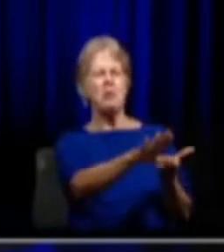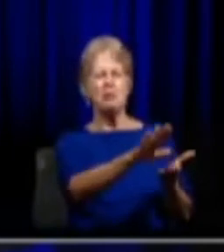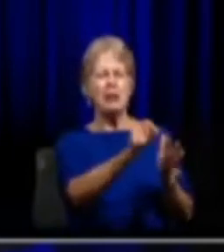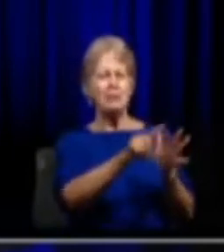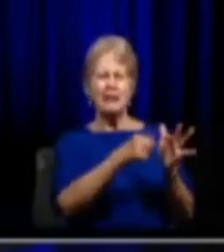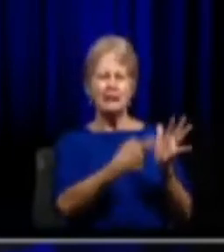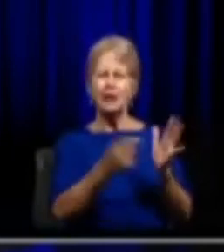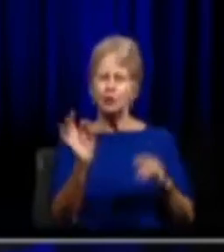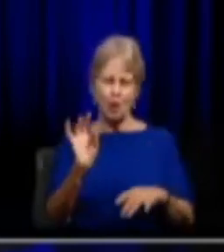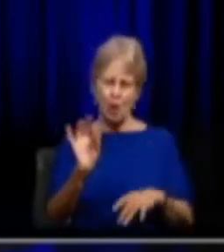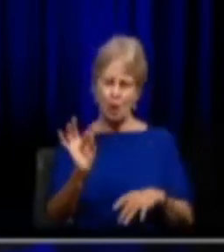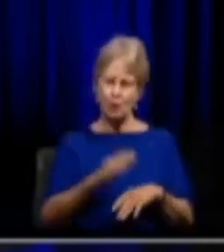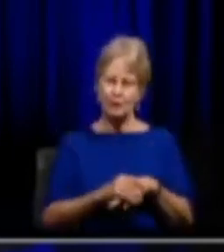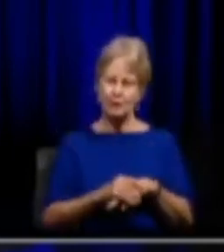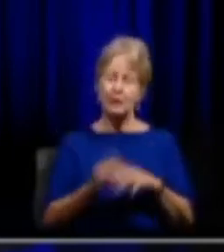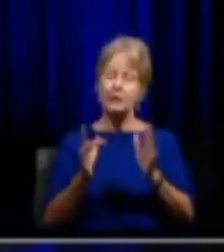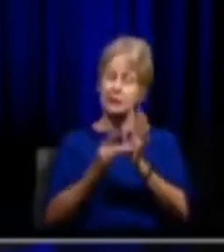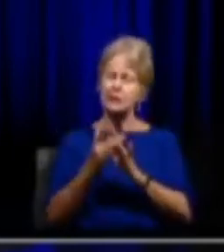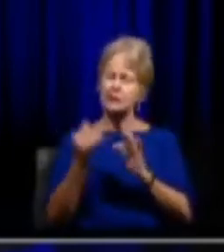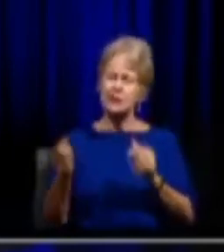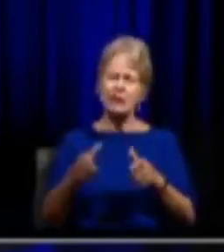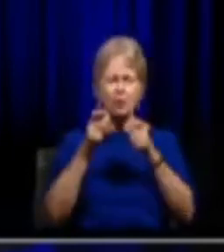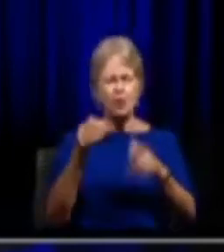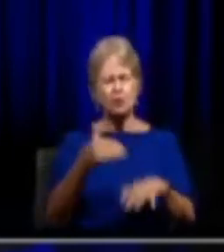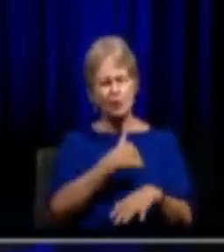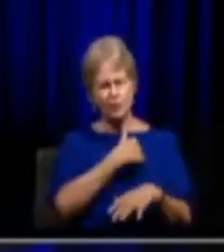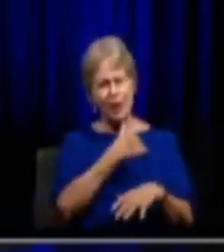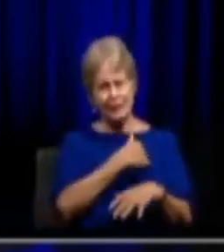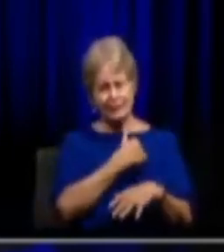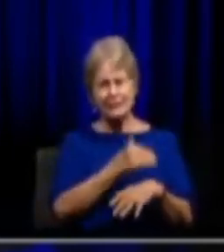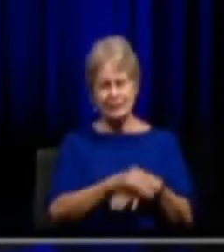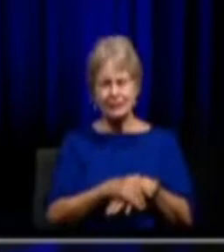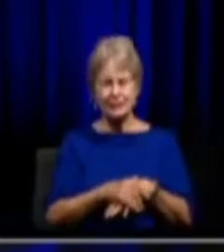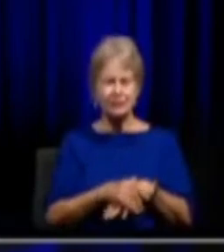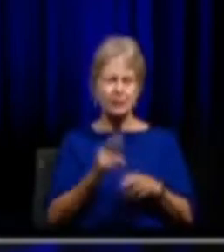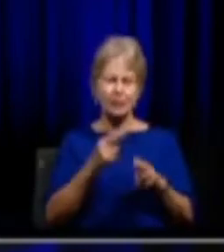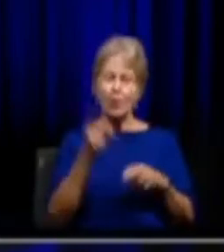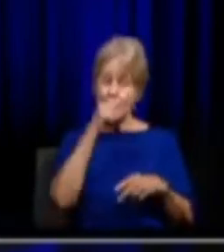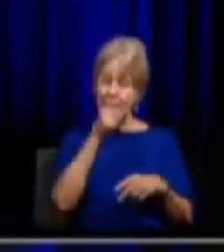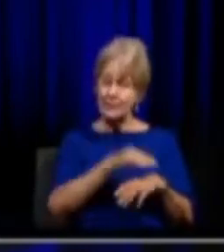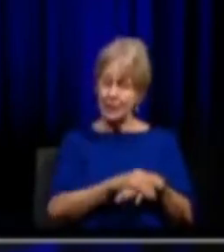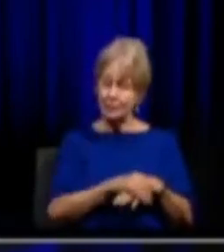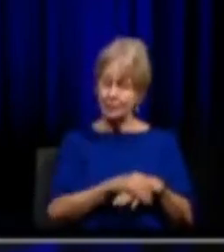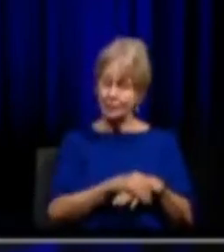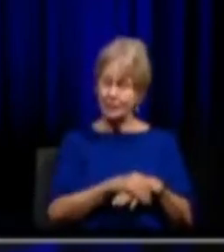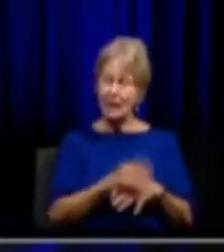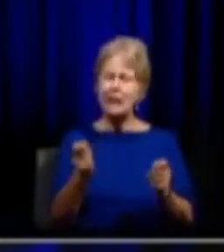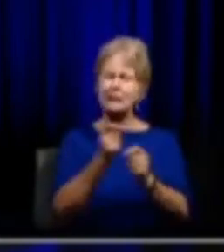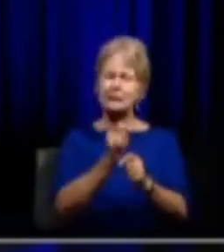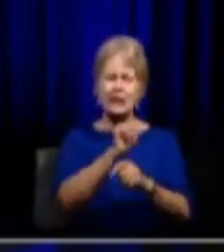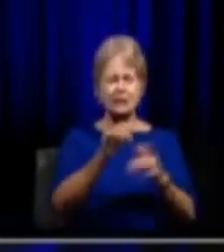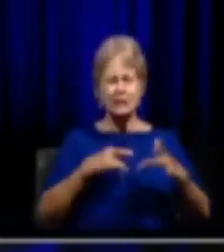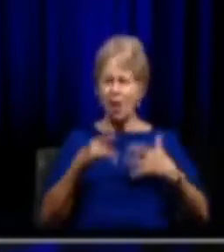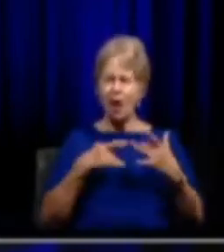of grace towards Peter not only absolved him, but restored his identity. That's what being with Jesus will